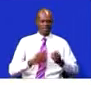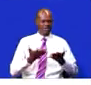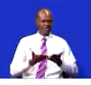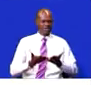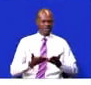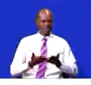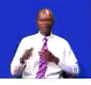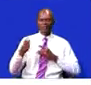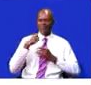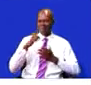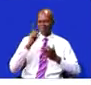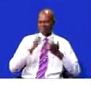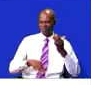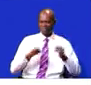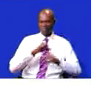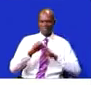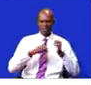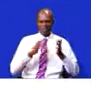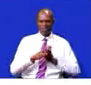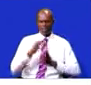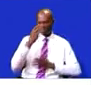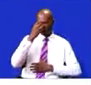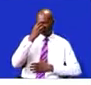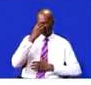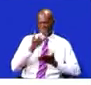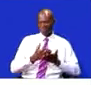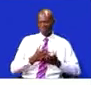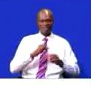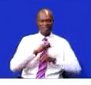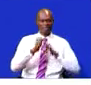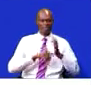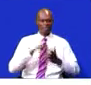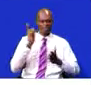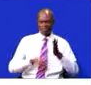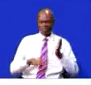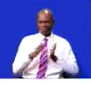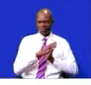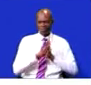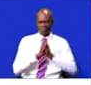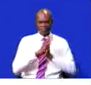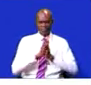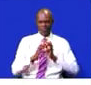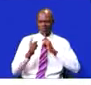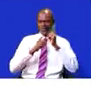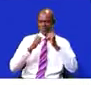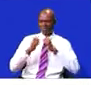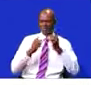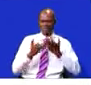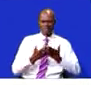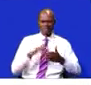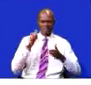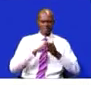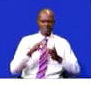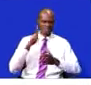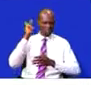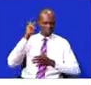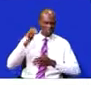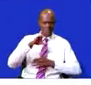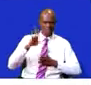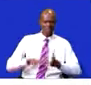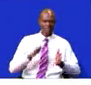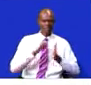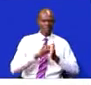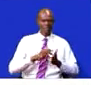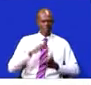oko tung mosuo gi jatend piny William Ruto kaluore kod weche moko mayande wacho e aluora mar kaonti nero ma Kisii ni piny